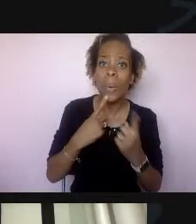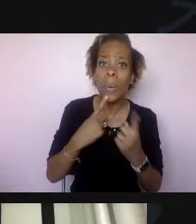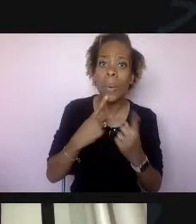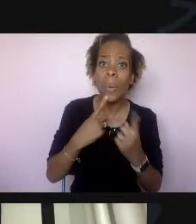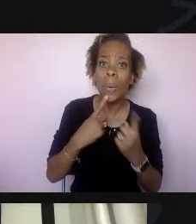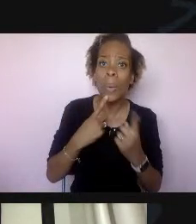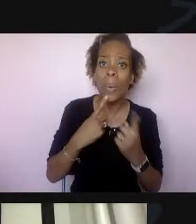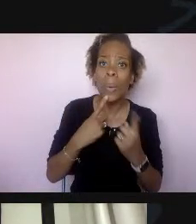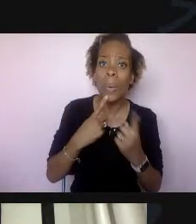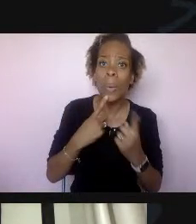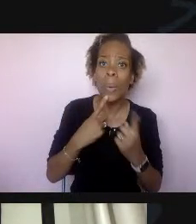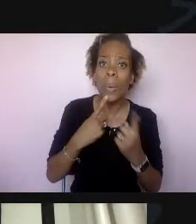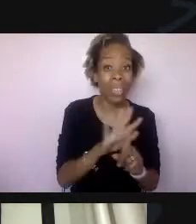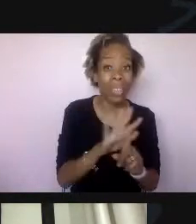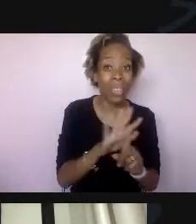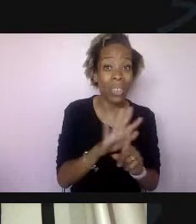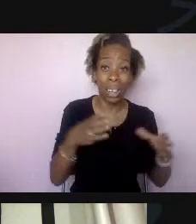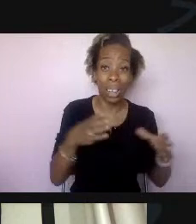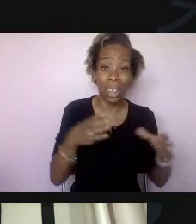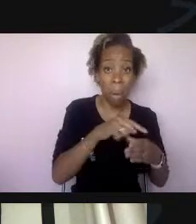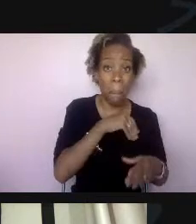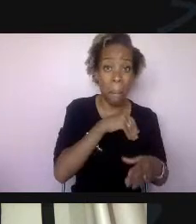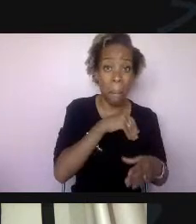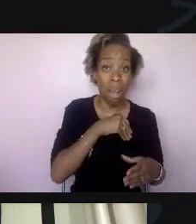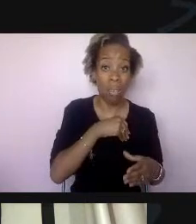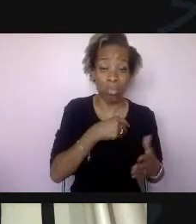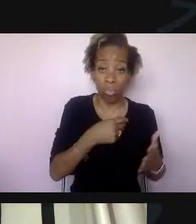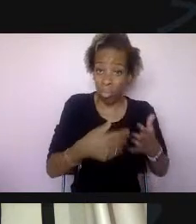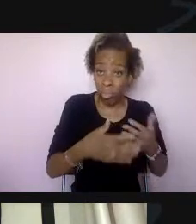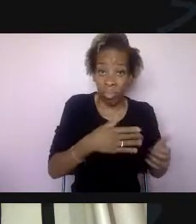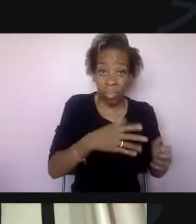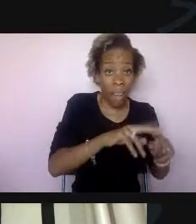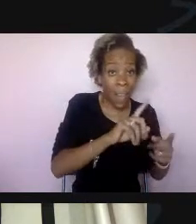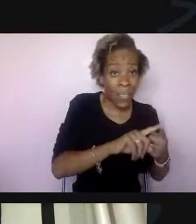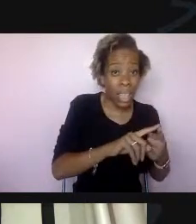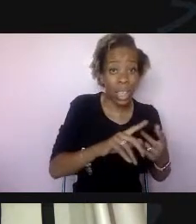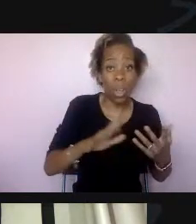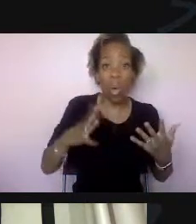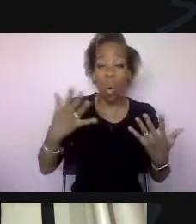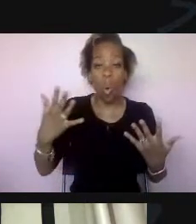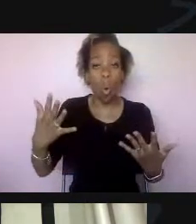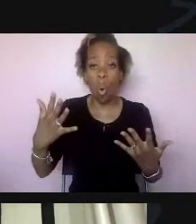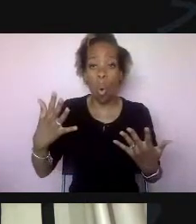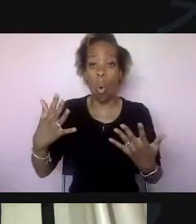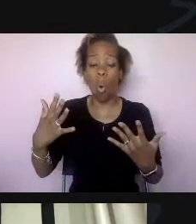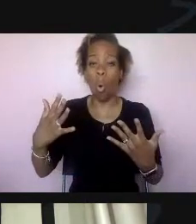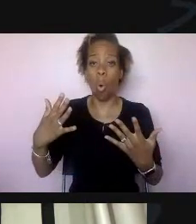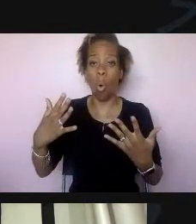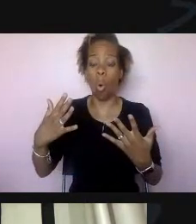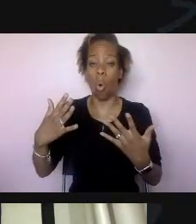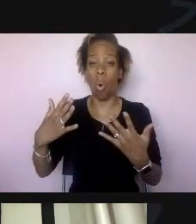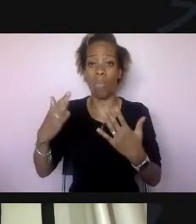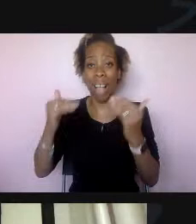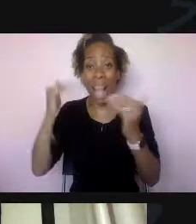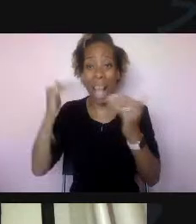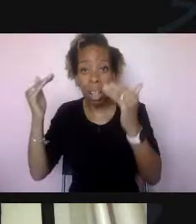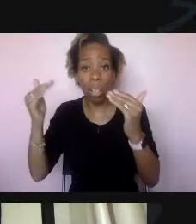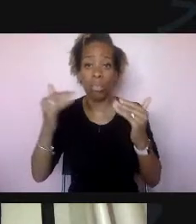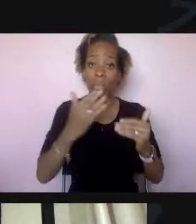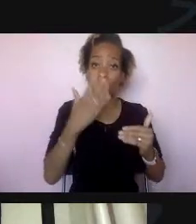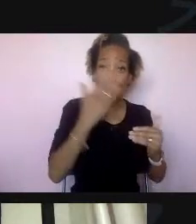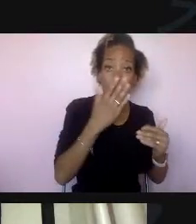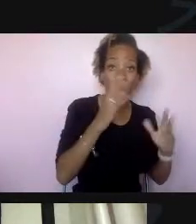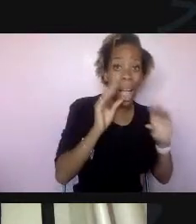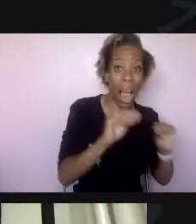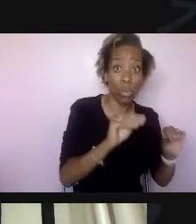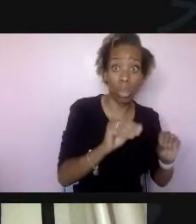staff members, which are part of UCU, whether that's in FE, whether that's in prison education, adult education, or higher education. Where's the